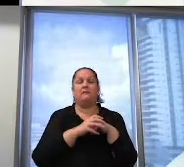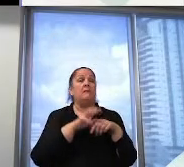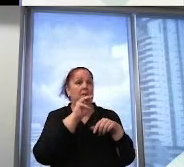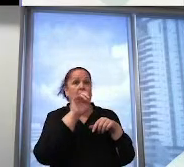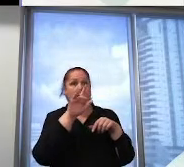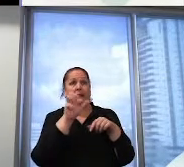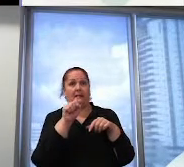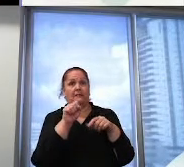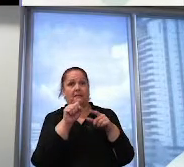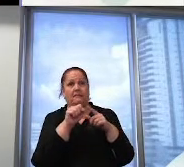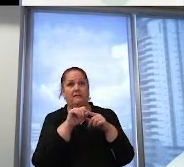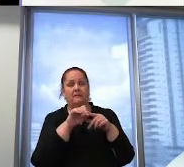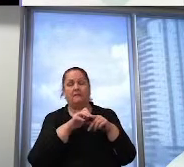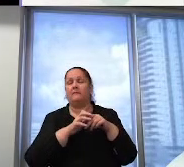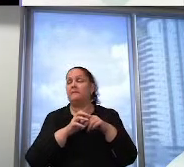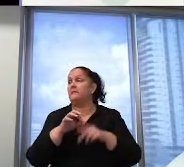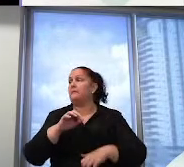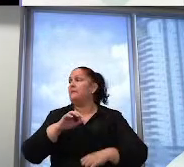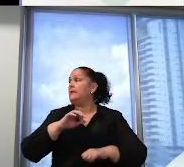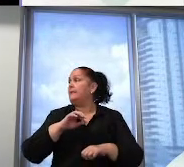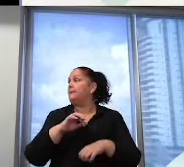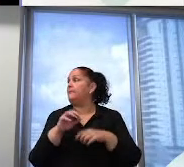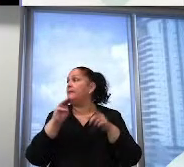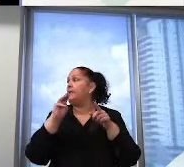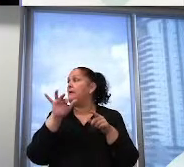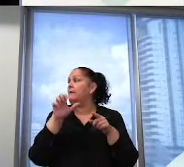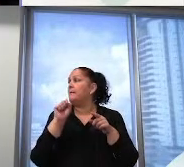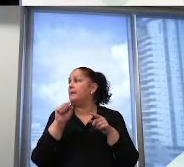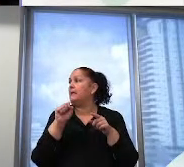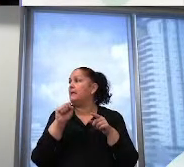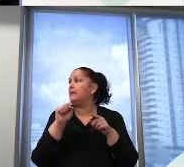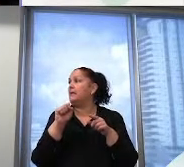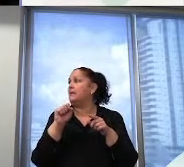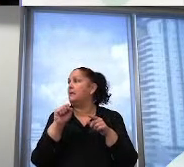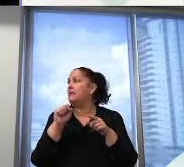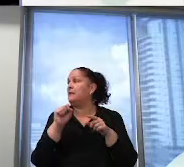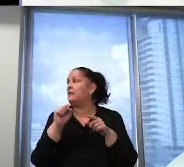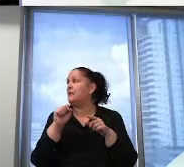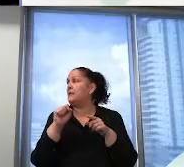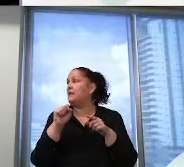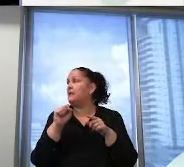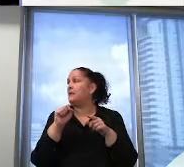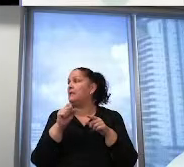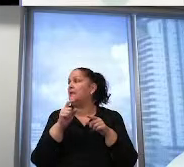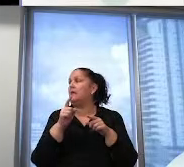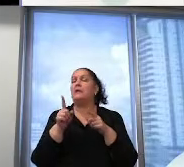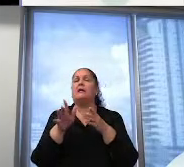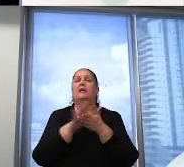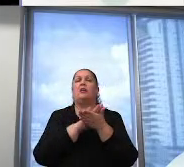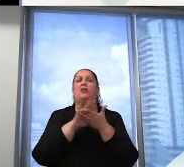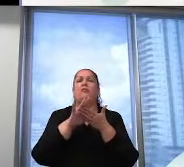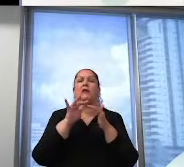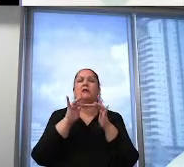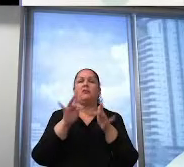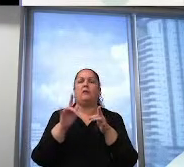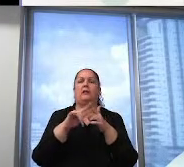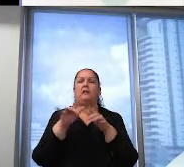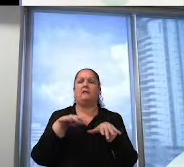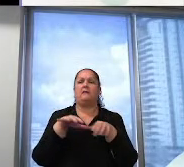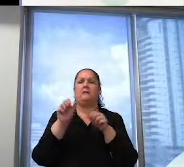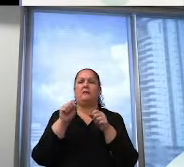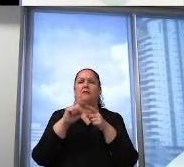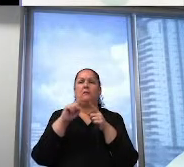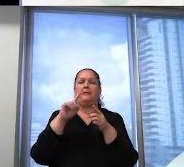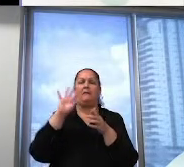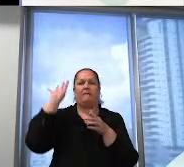is miles. Miles of right-of-way claimed. Miles of right-of-way reclaimed from